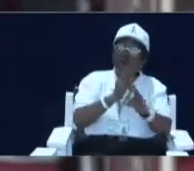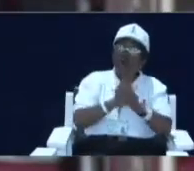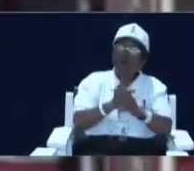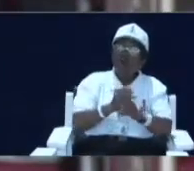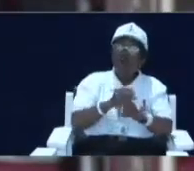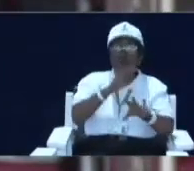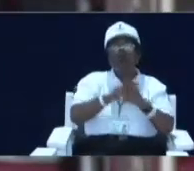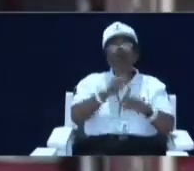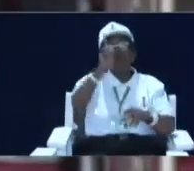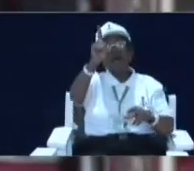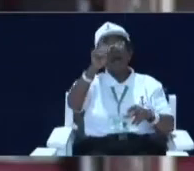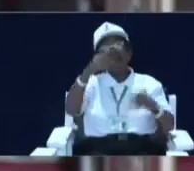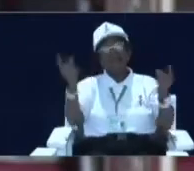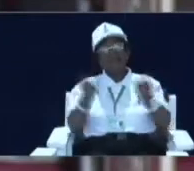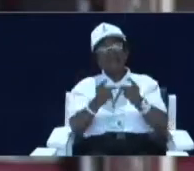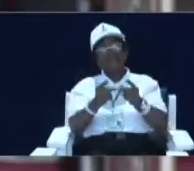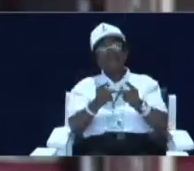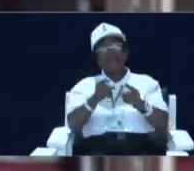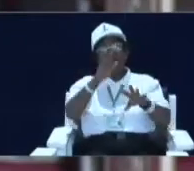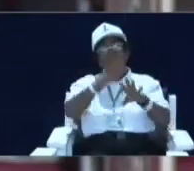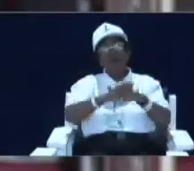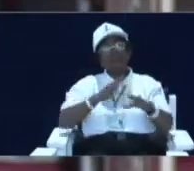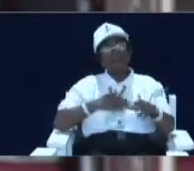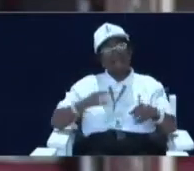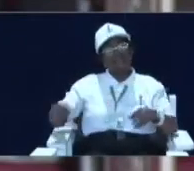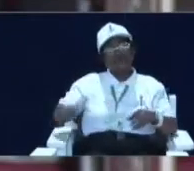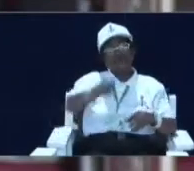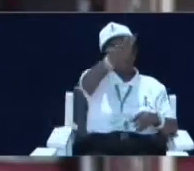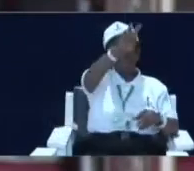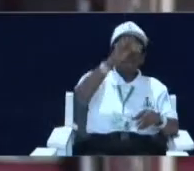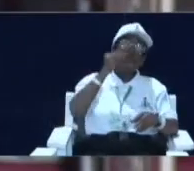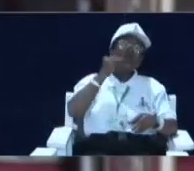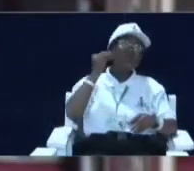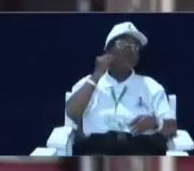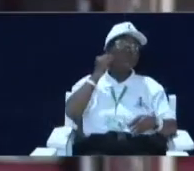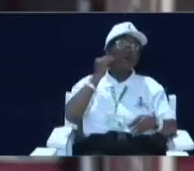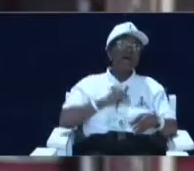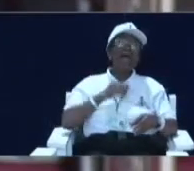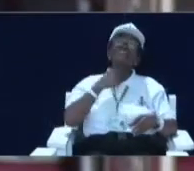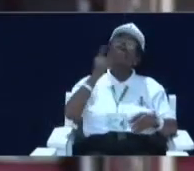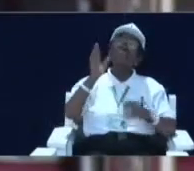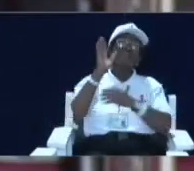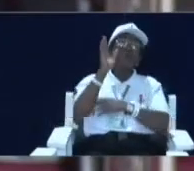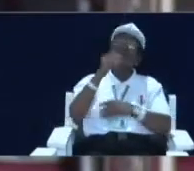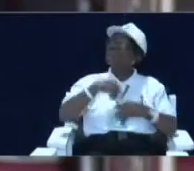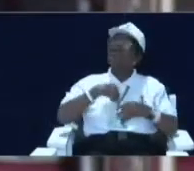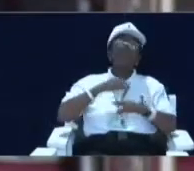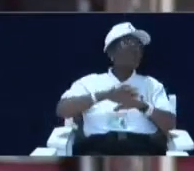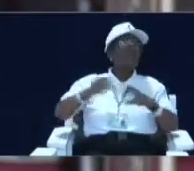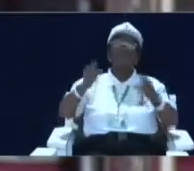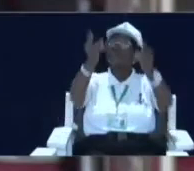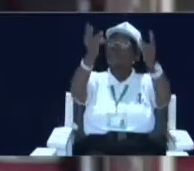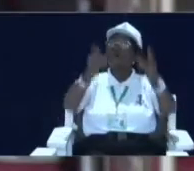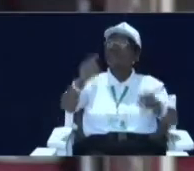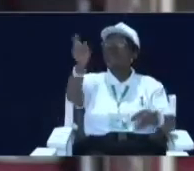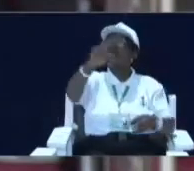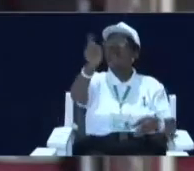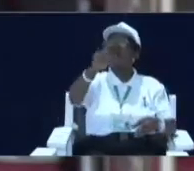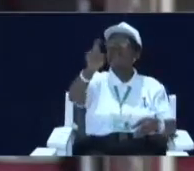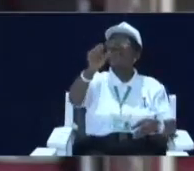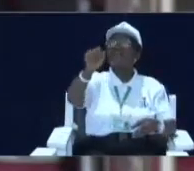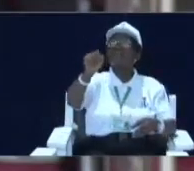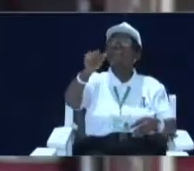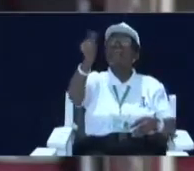On my journey home, I told God, I don't want hundreds anymore. I